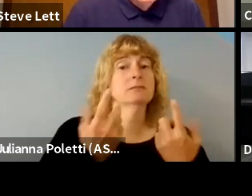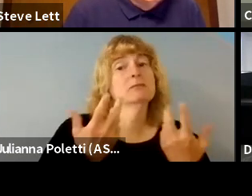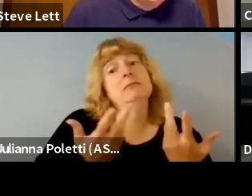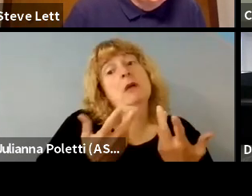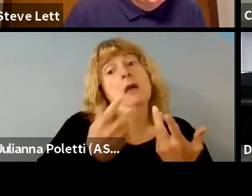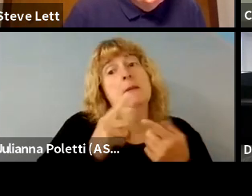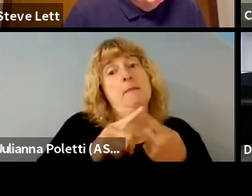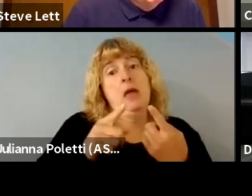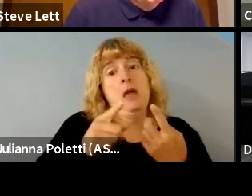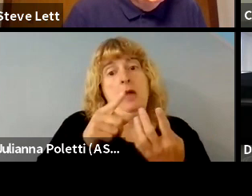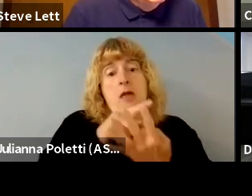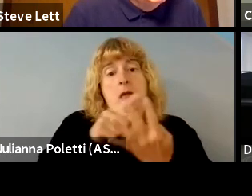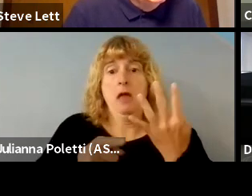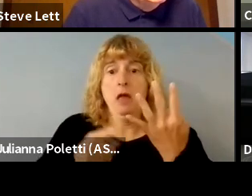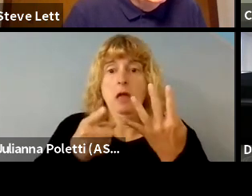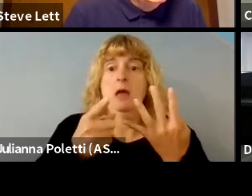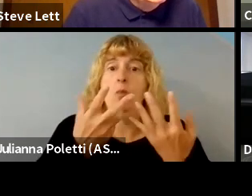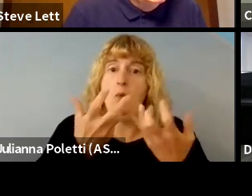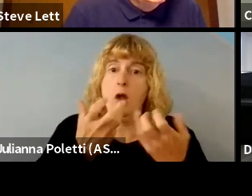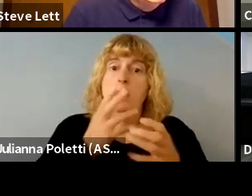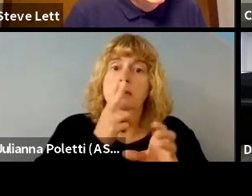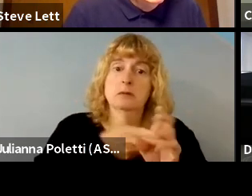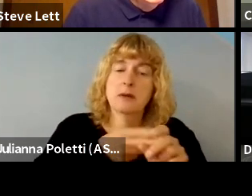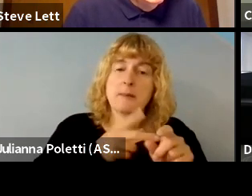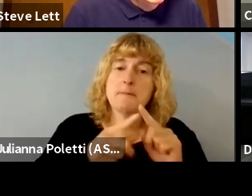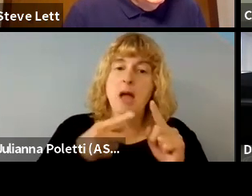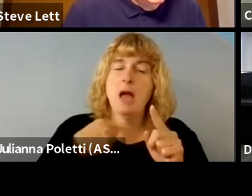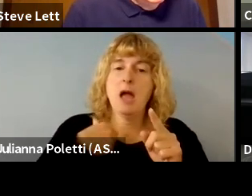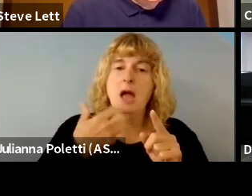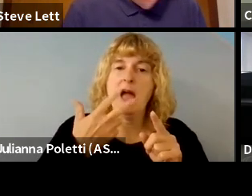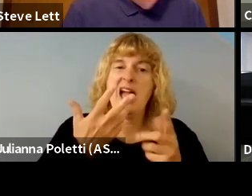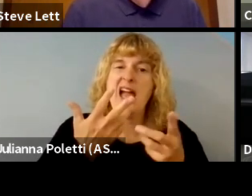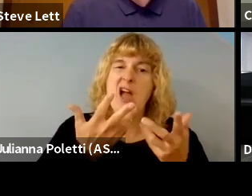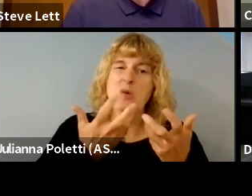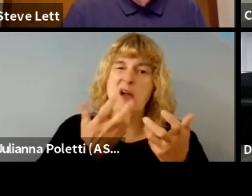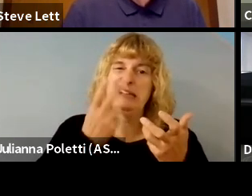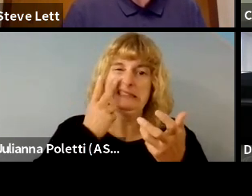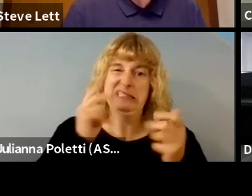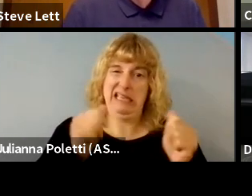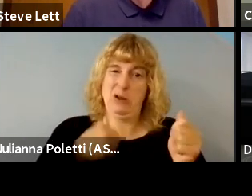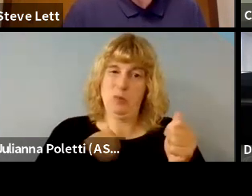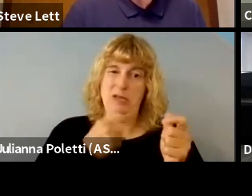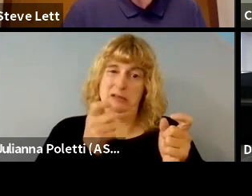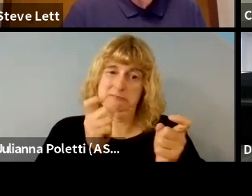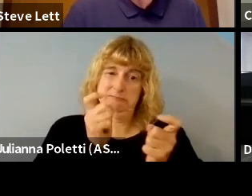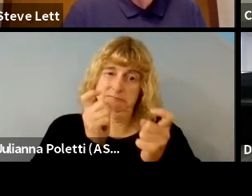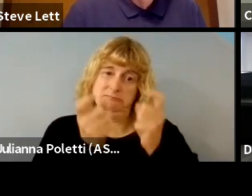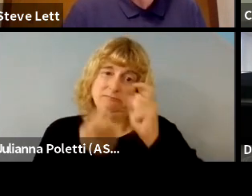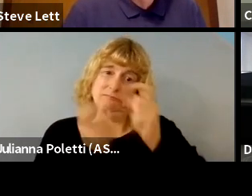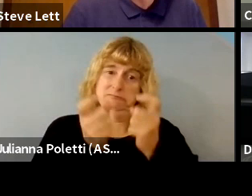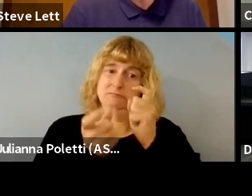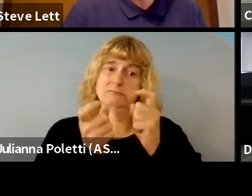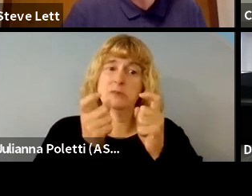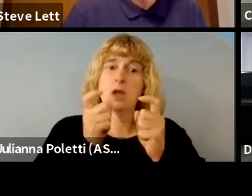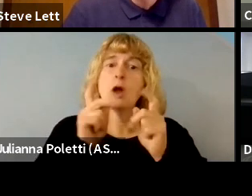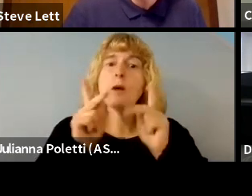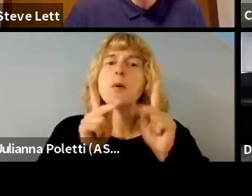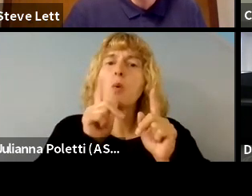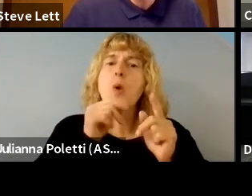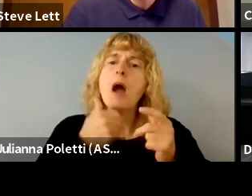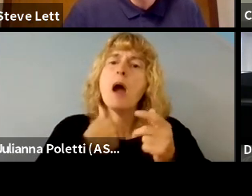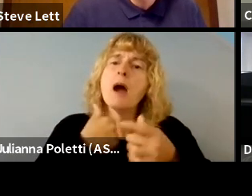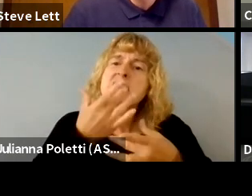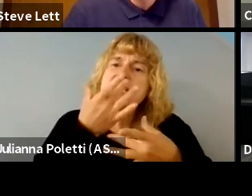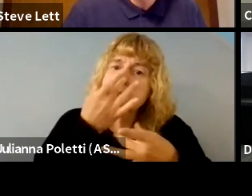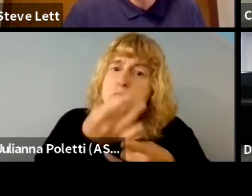And so I'm trying to recognize what Anthony said, that I want to try to see if we can accommodate, right, people who have an interest, and